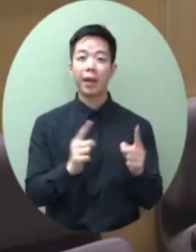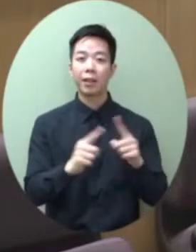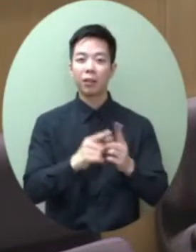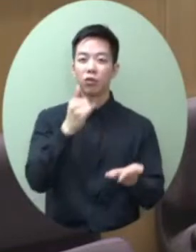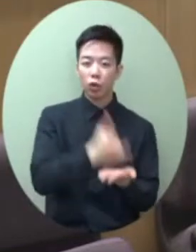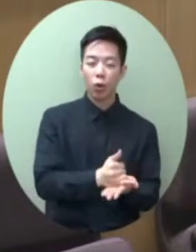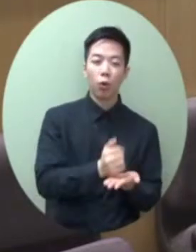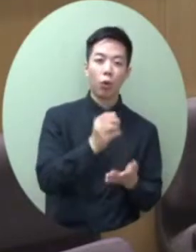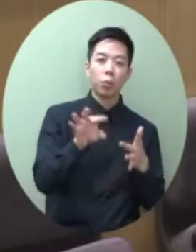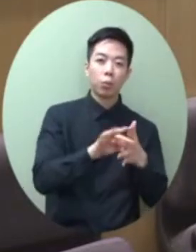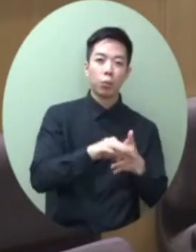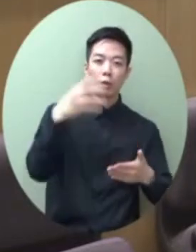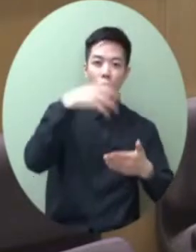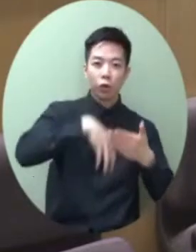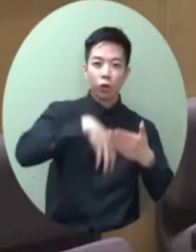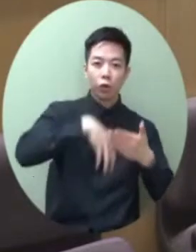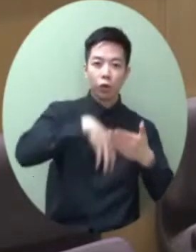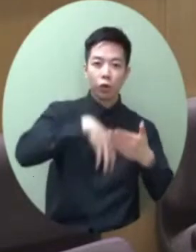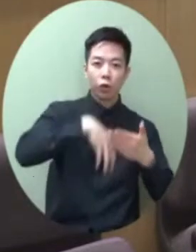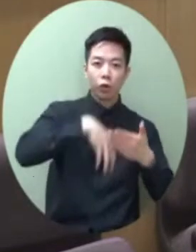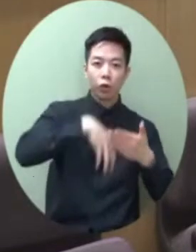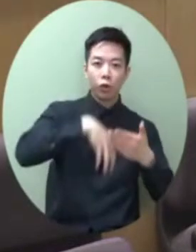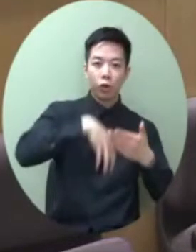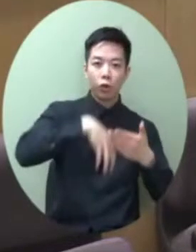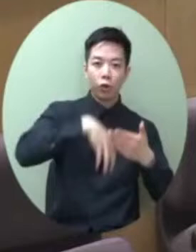will need to have served the quarantine